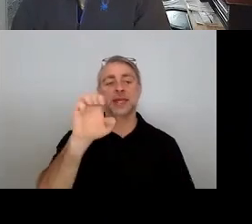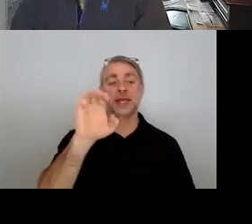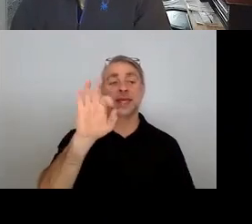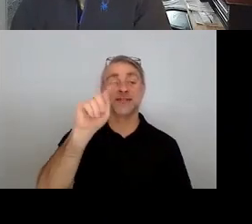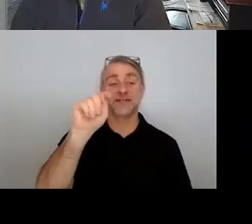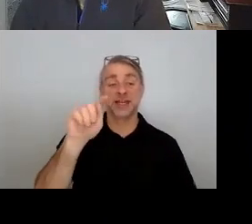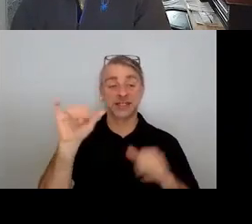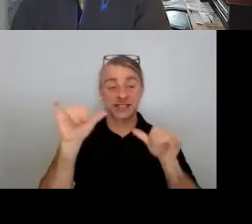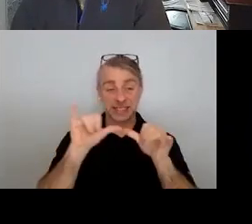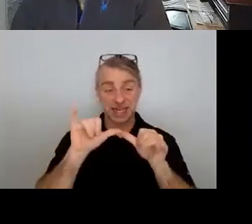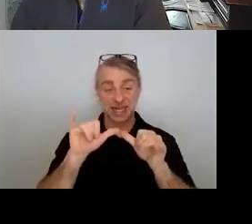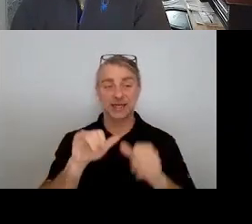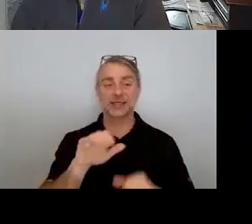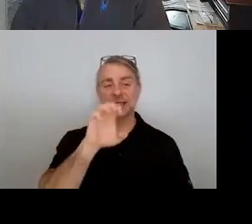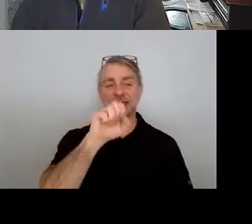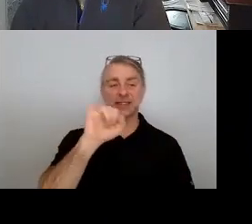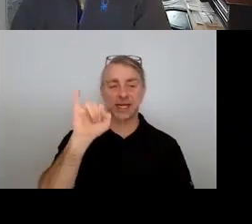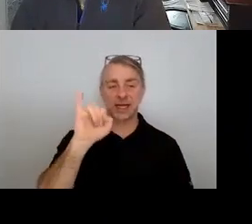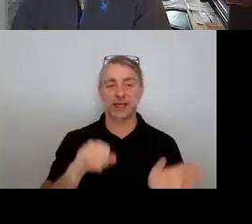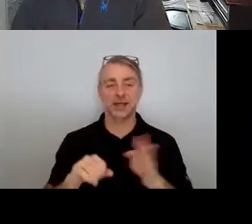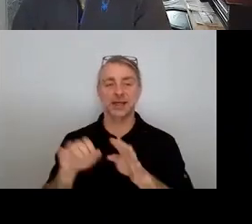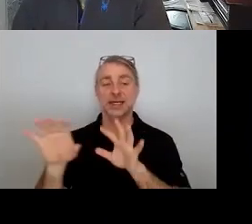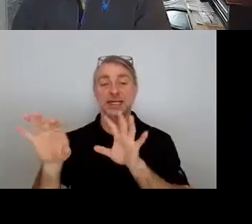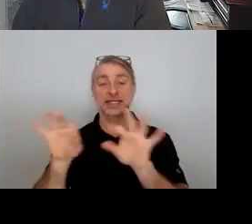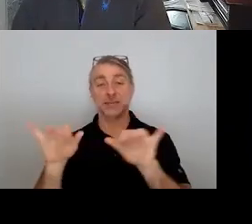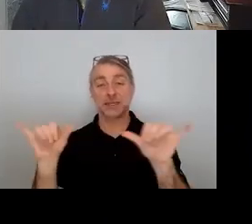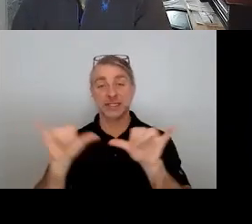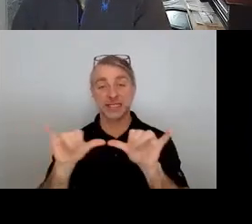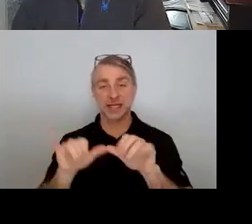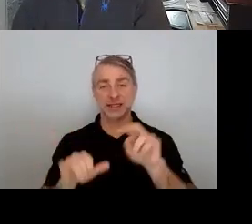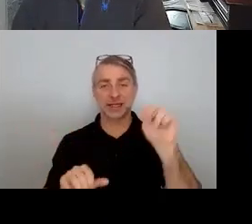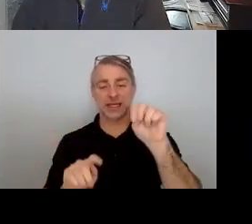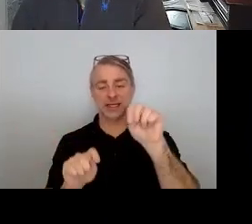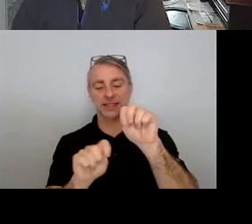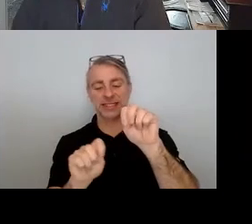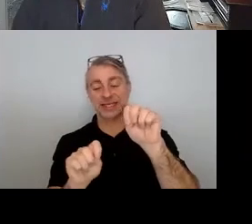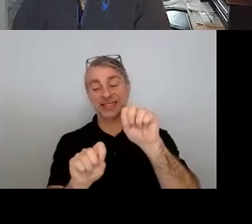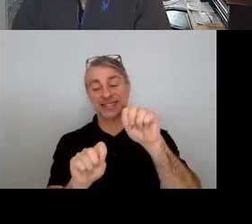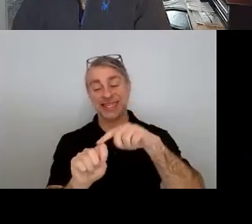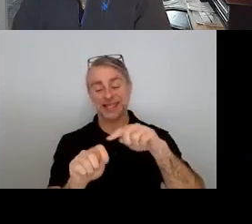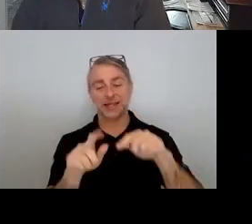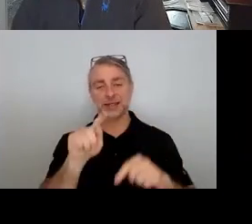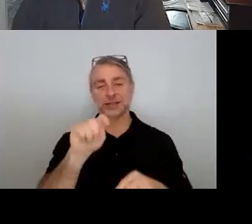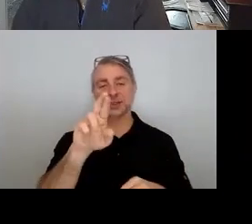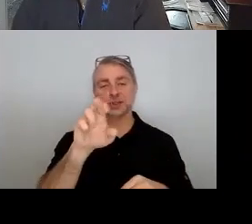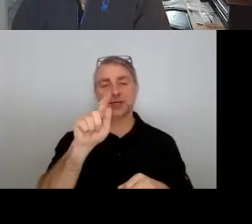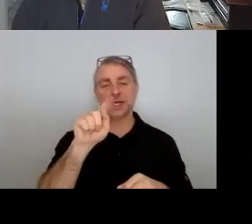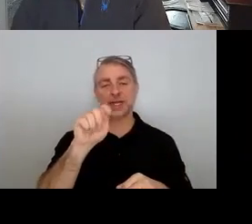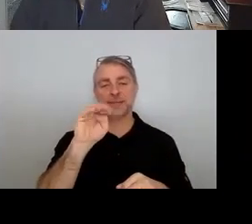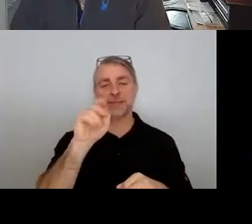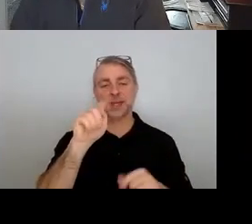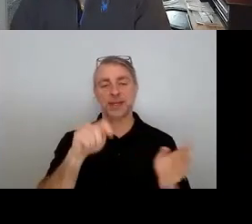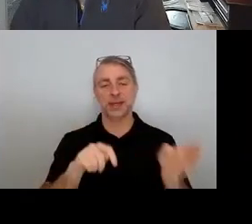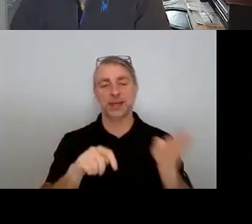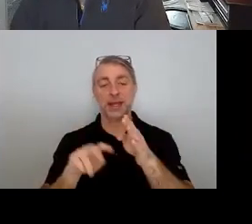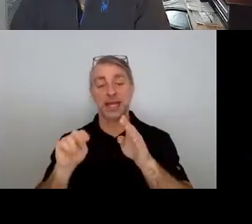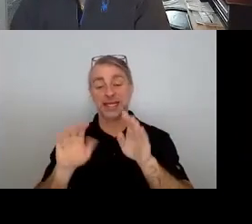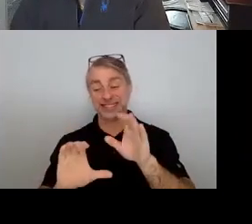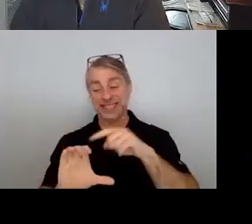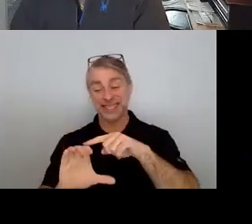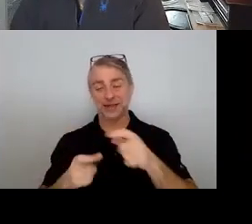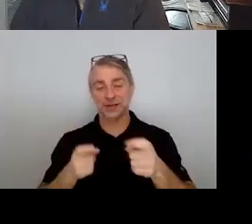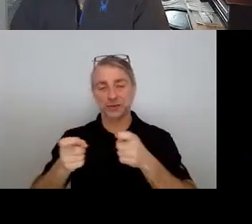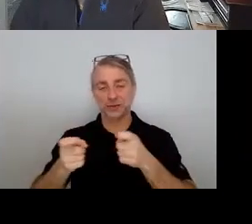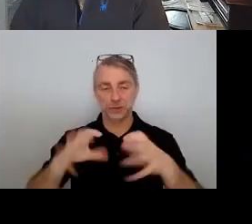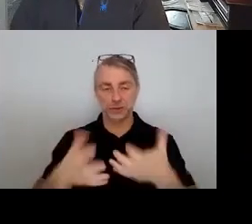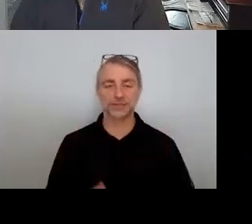I. We have their sample sizes. That's just N sub T for the treatment group, N sub C for the control group. The